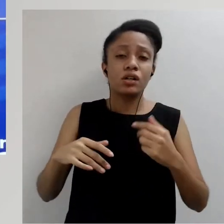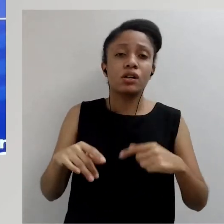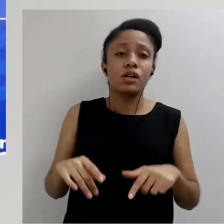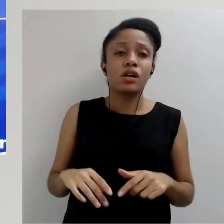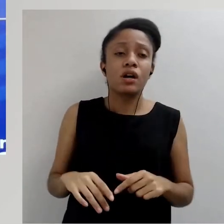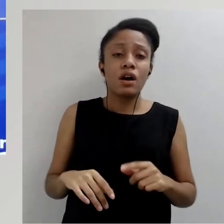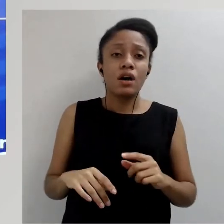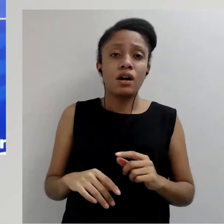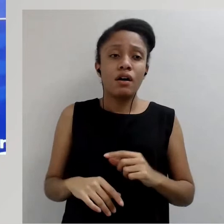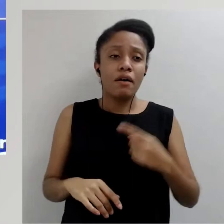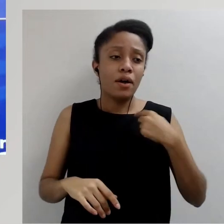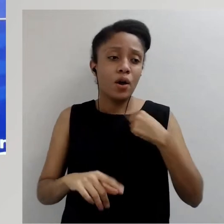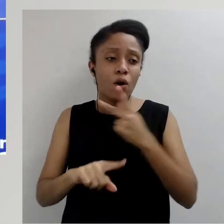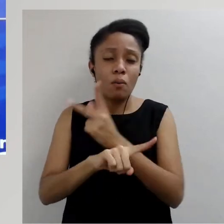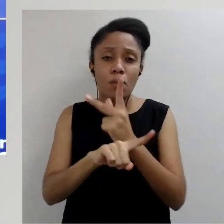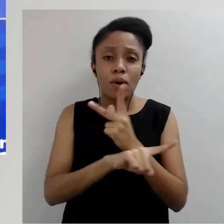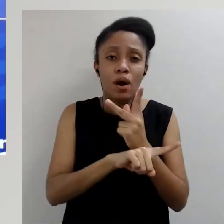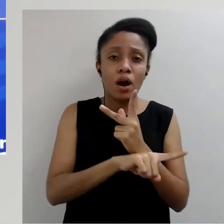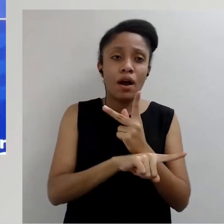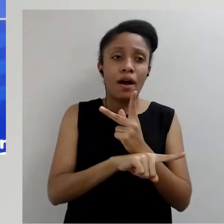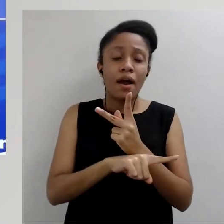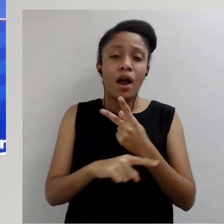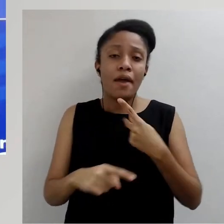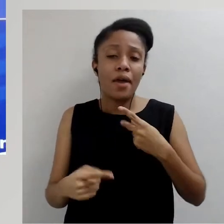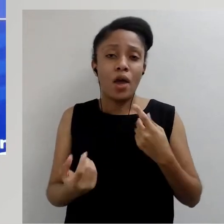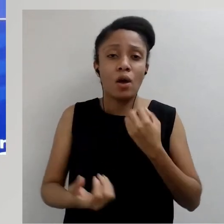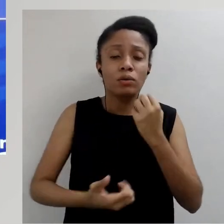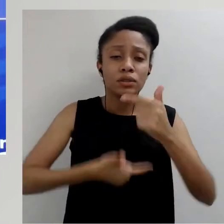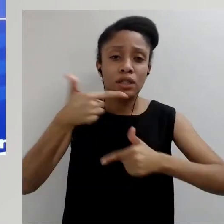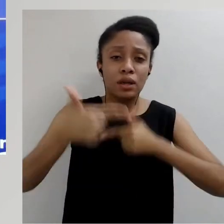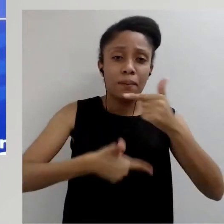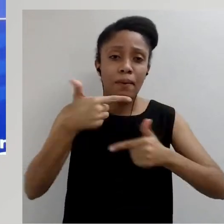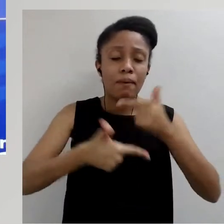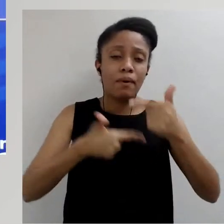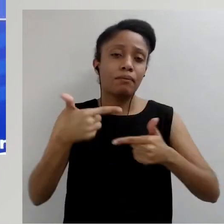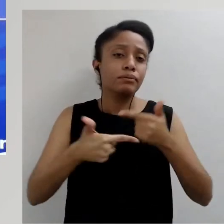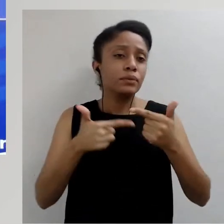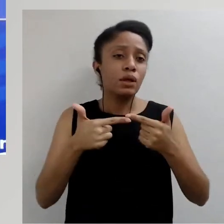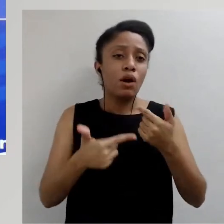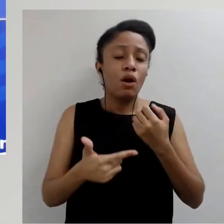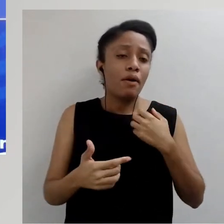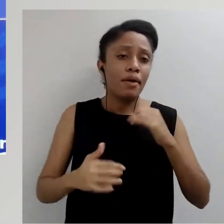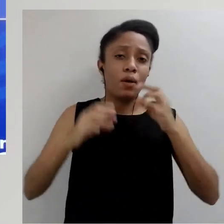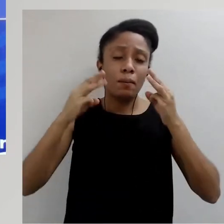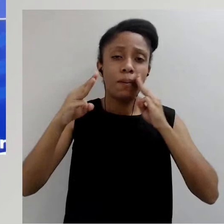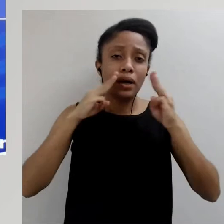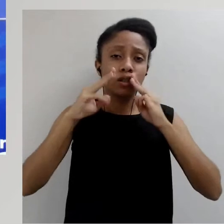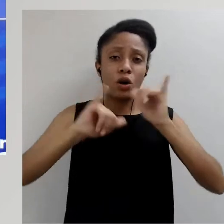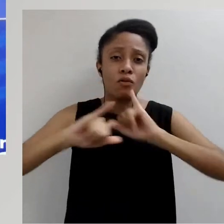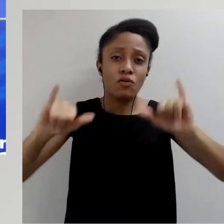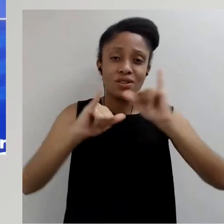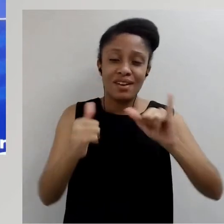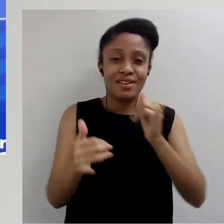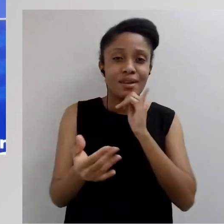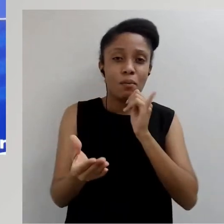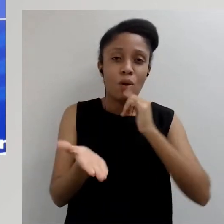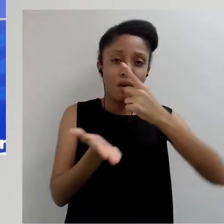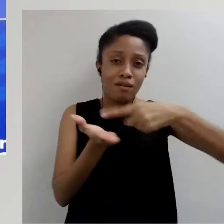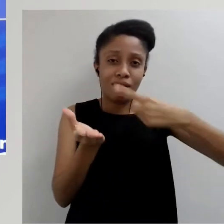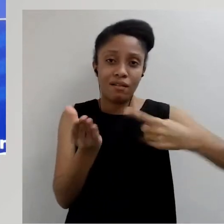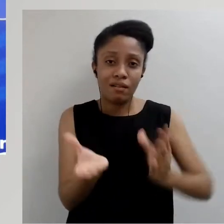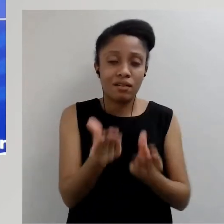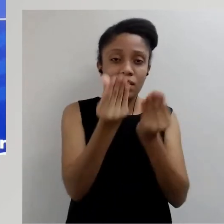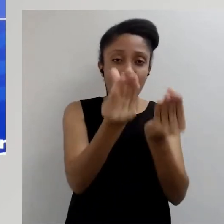So it's a waste of time for me to get this effort offering the surface, this brochure, for